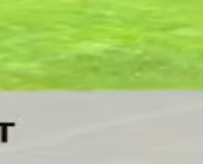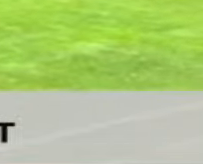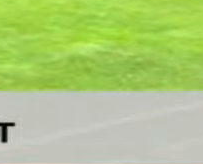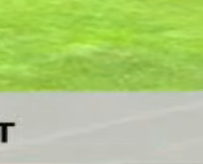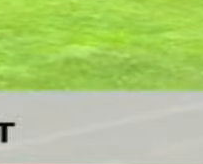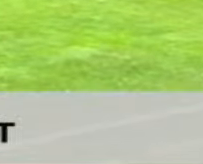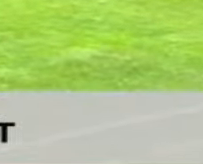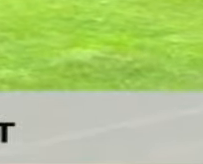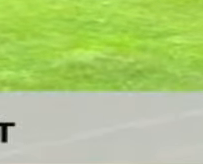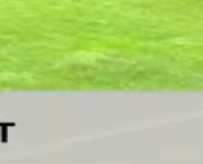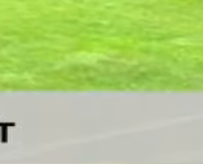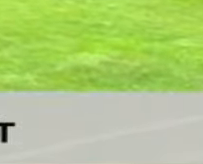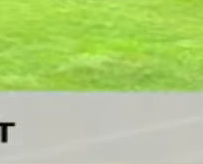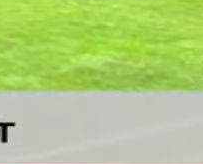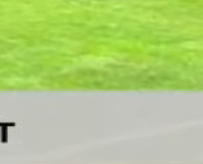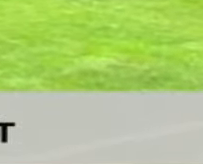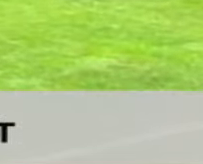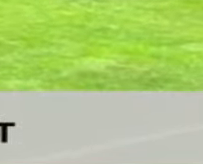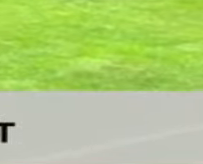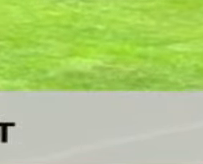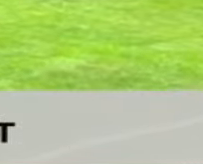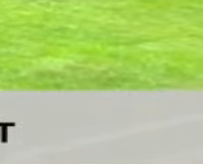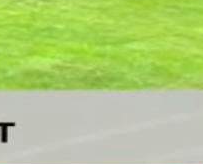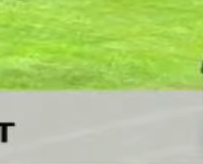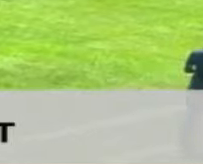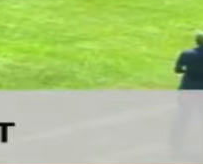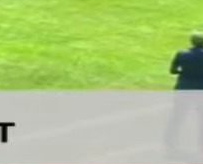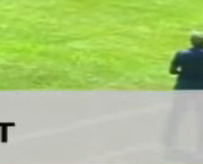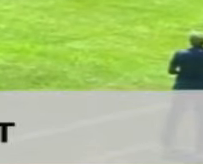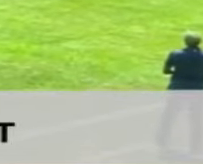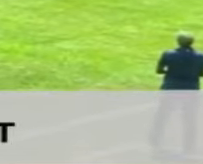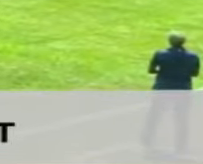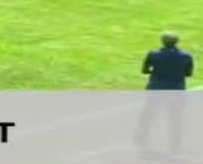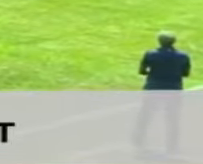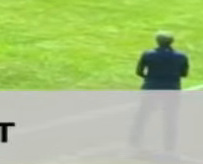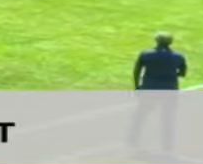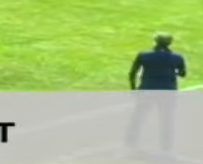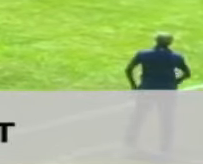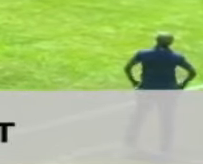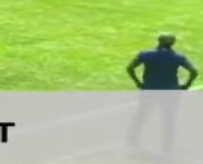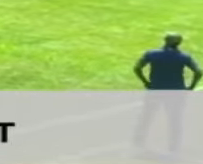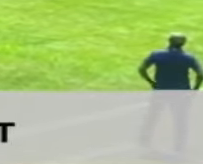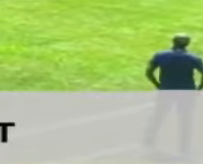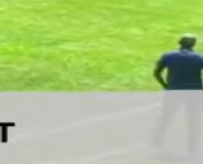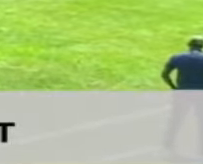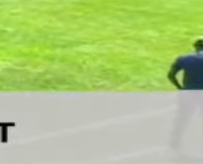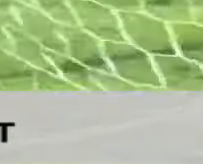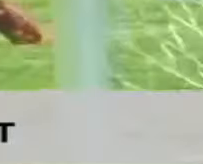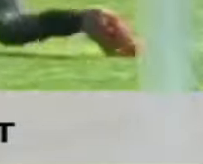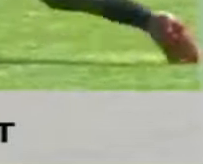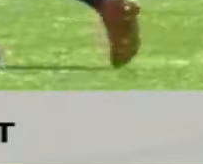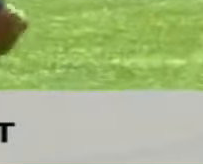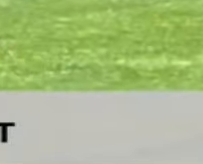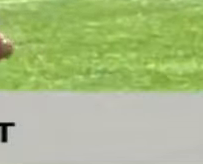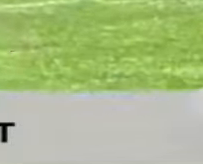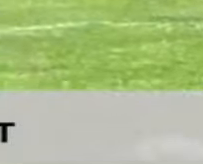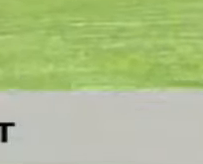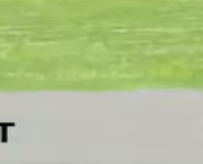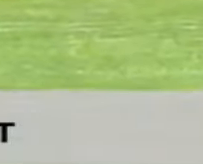Kenya, ahead in sports, Kenya's young stars register a second win in Kisumu. The goals and the highlights from the sports